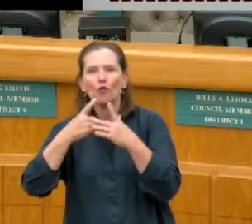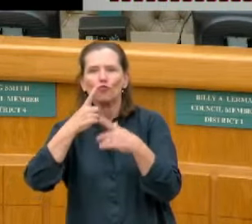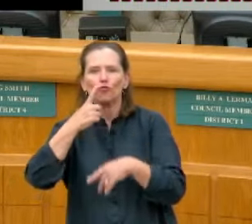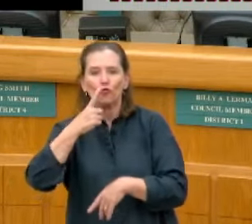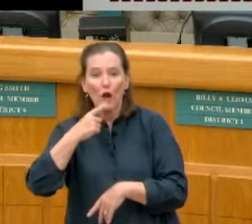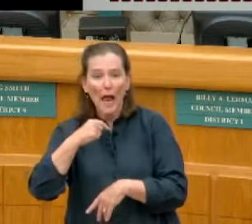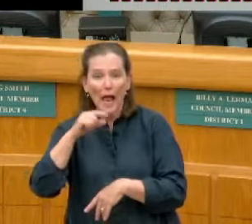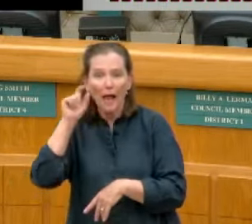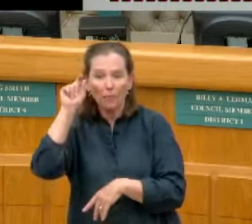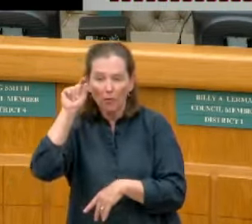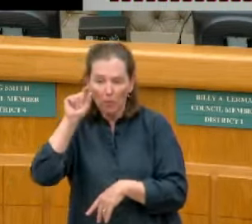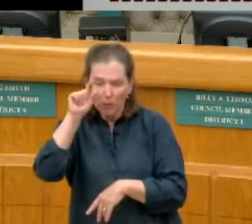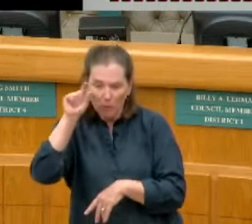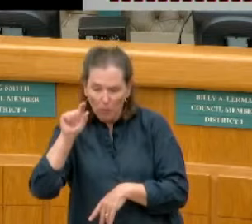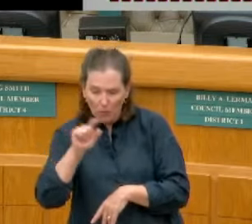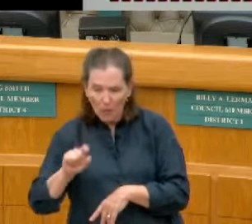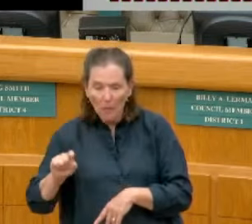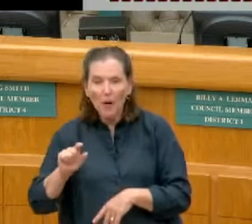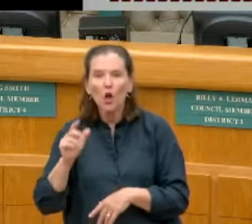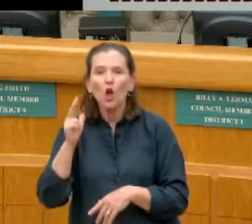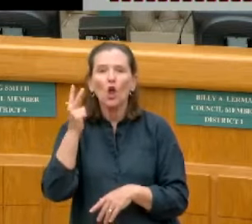that makes up